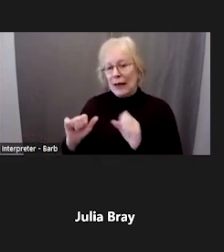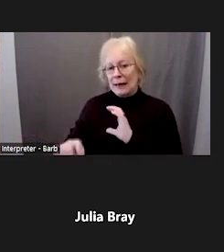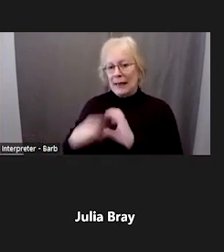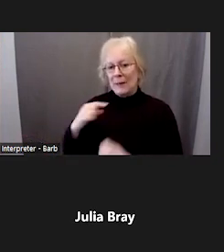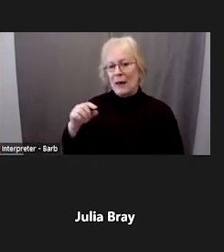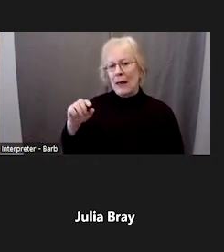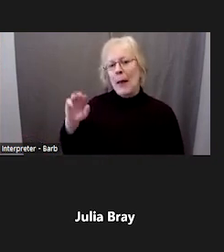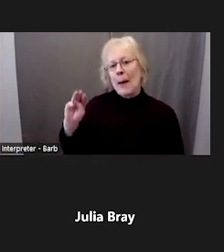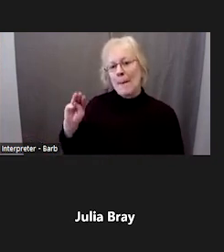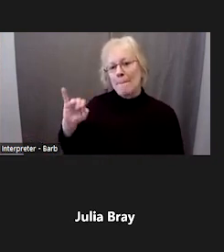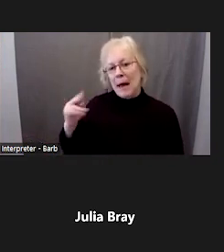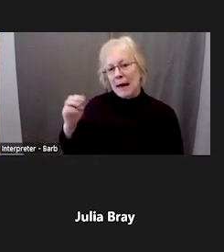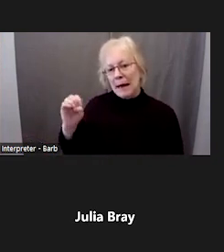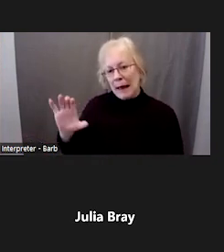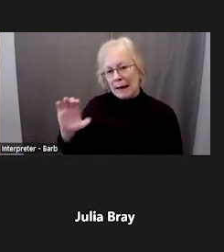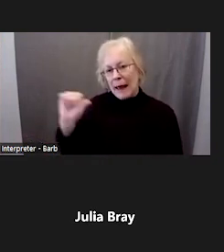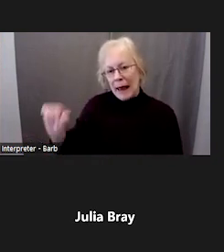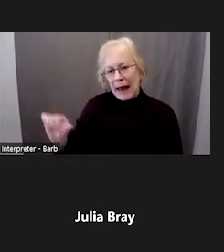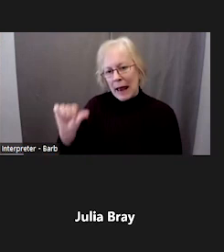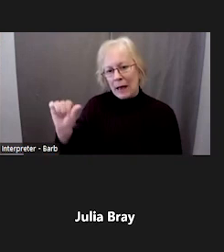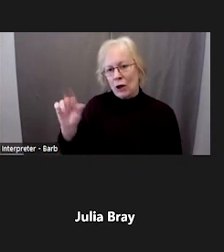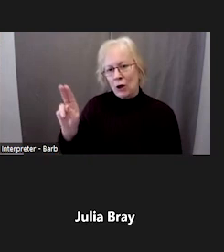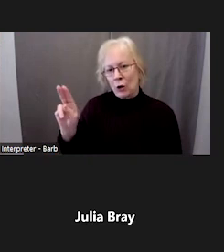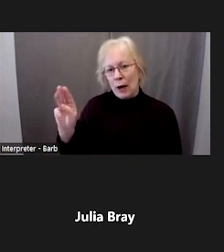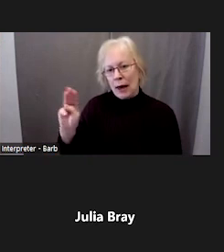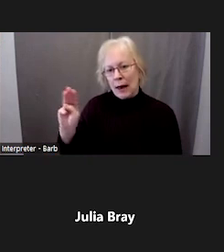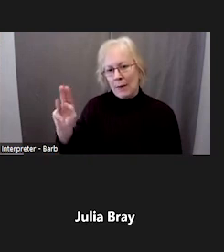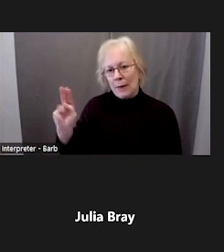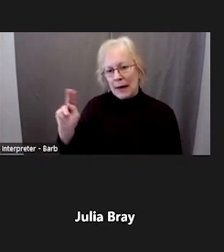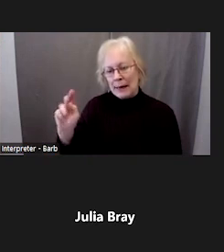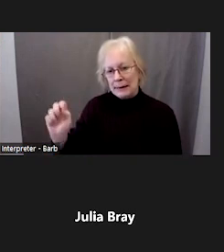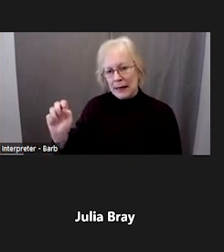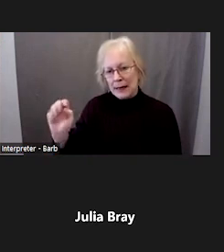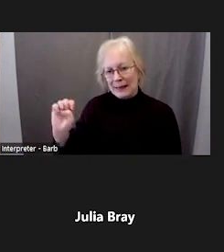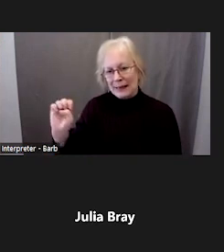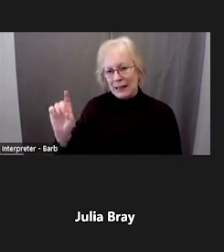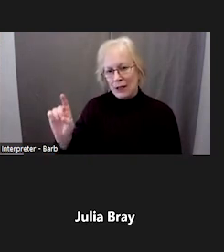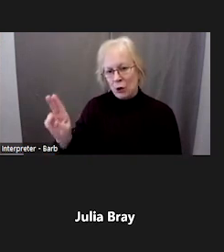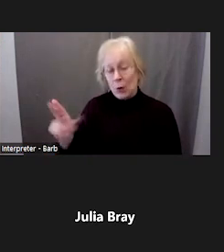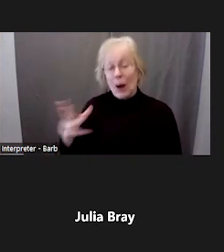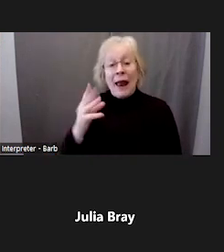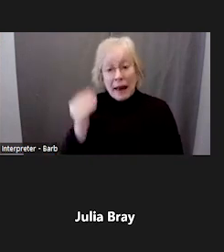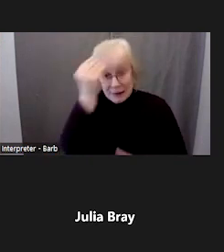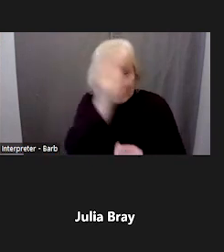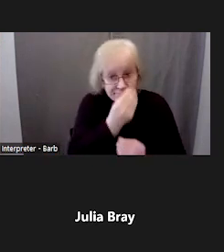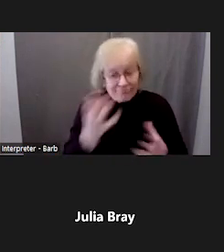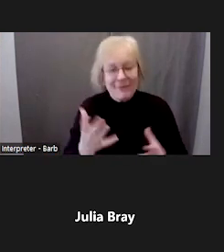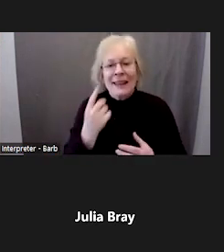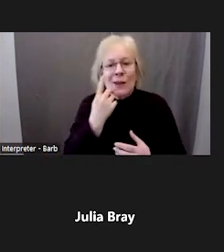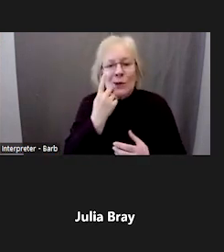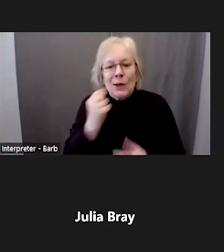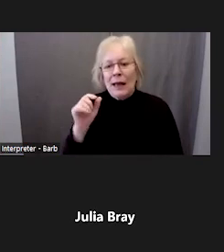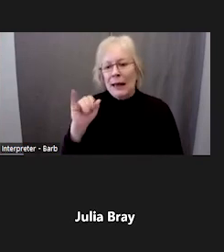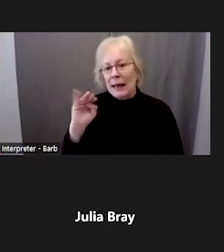mihec@umn.edu. Also, just to let you know that the latest Impact magazine features inclusive